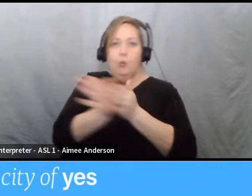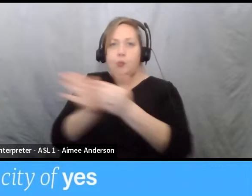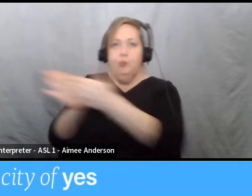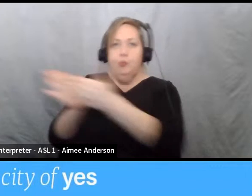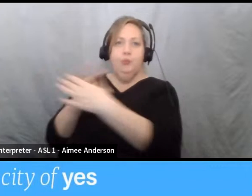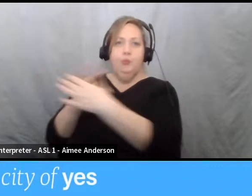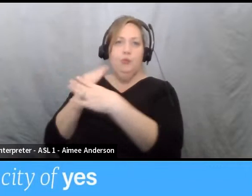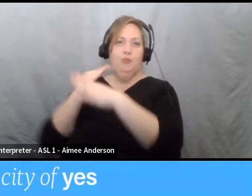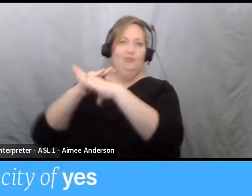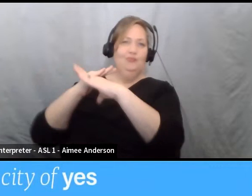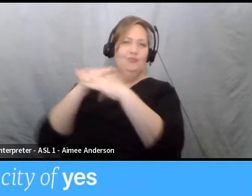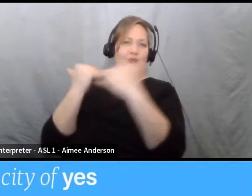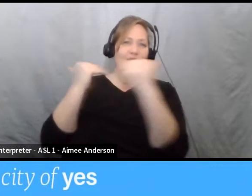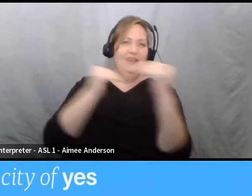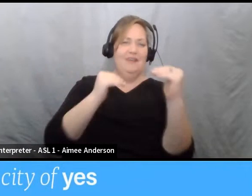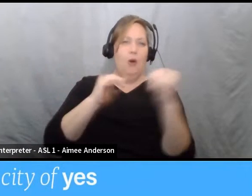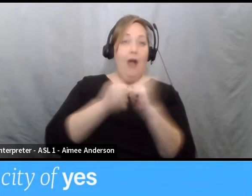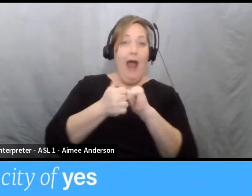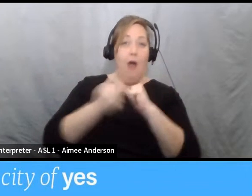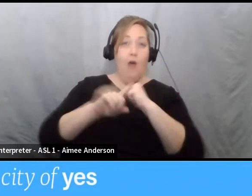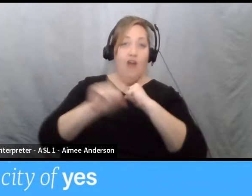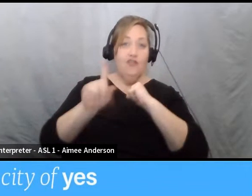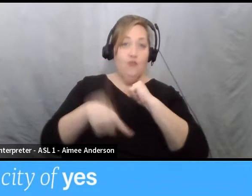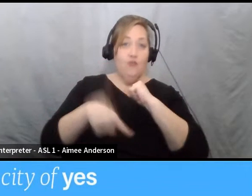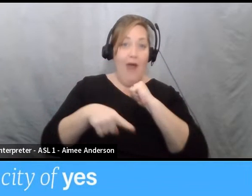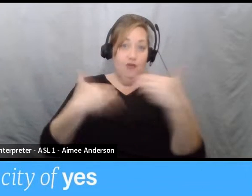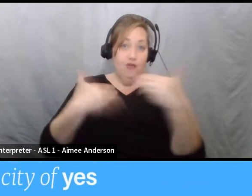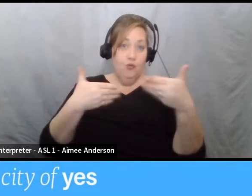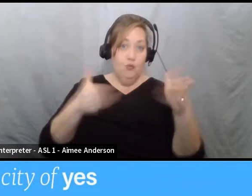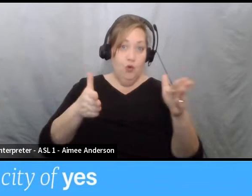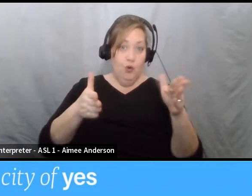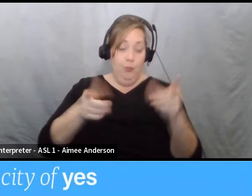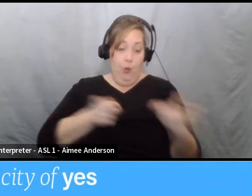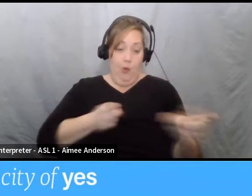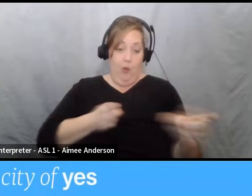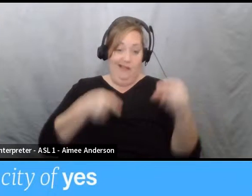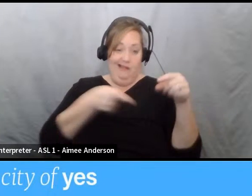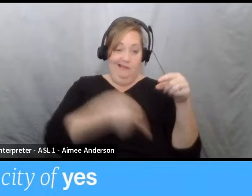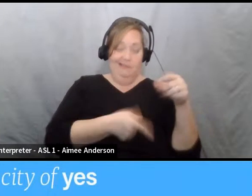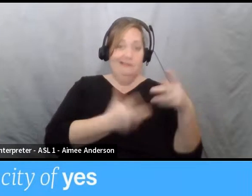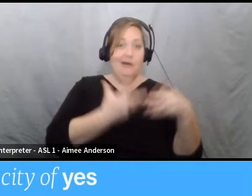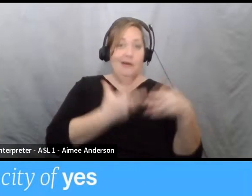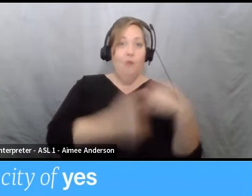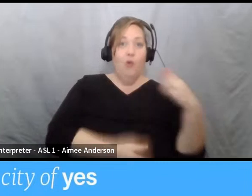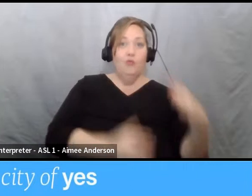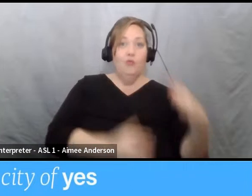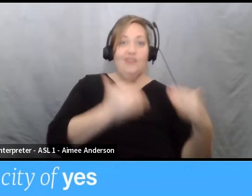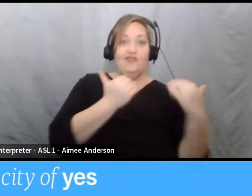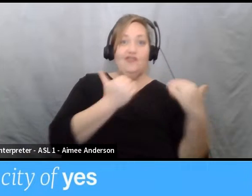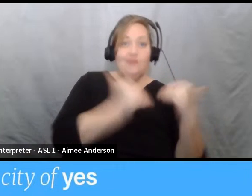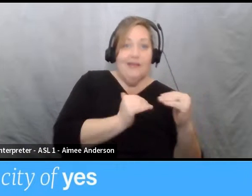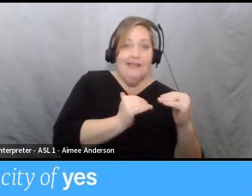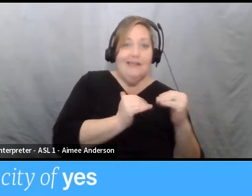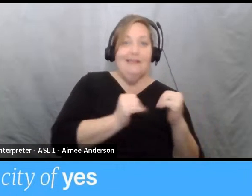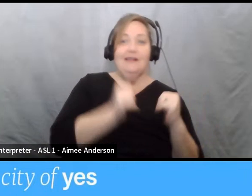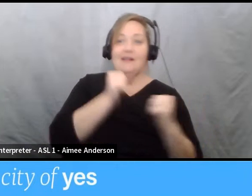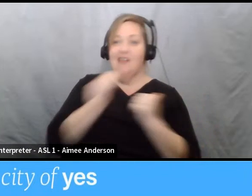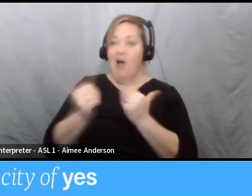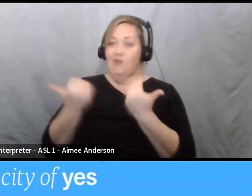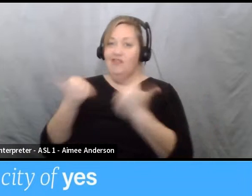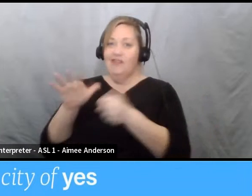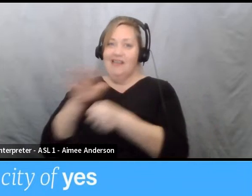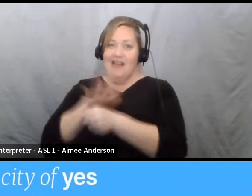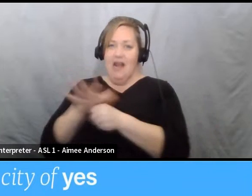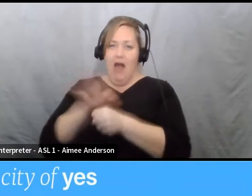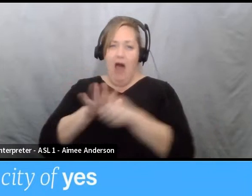Ways that our trash room regulations are both like too restrictive and like not restrictive enough in